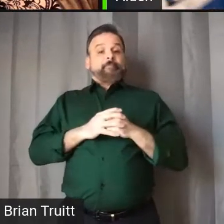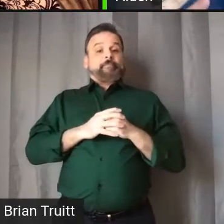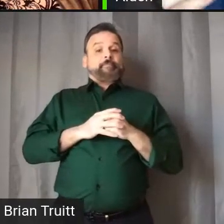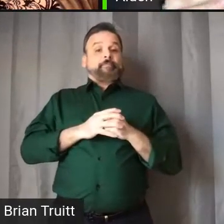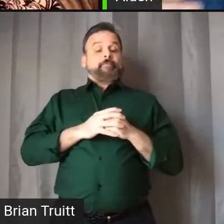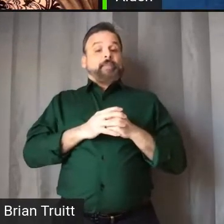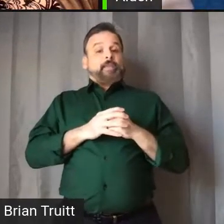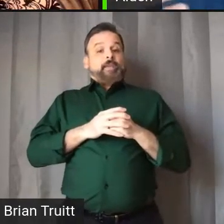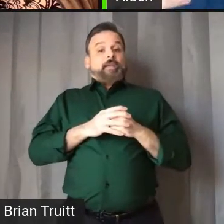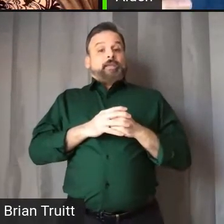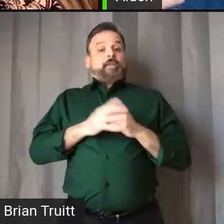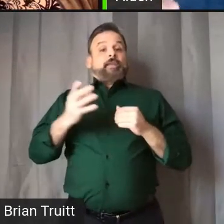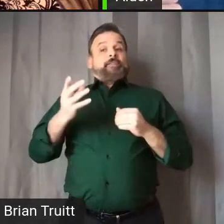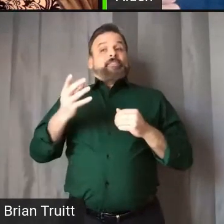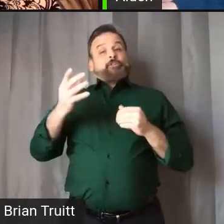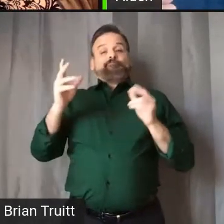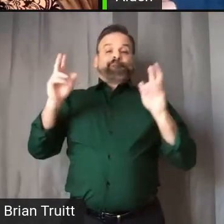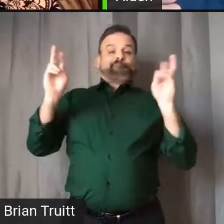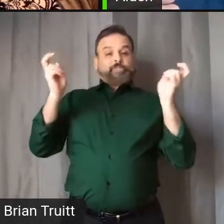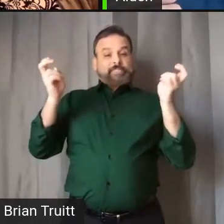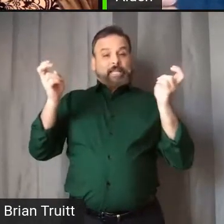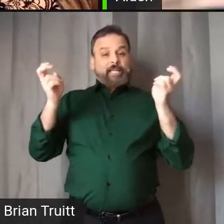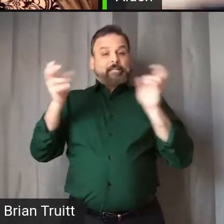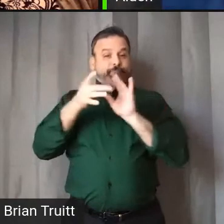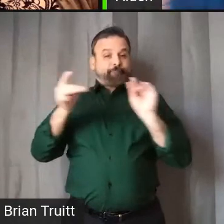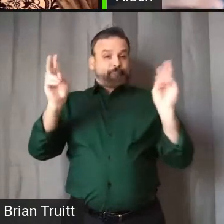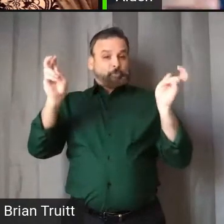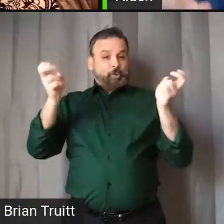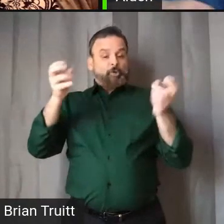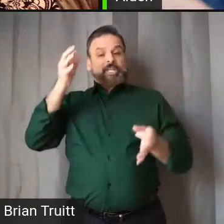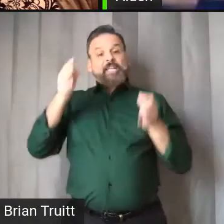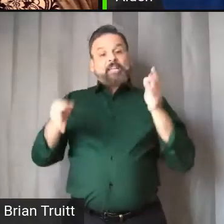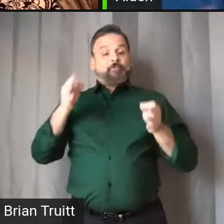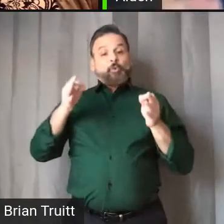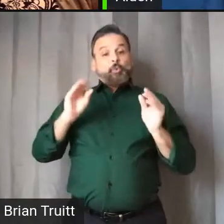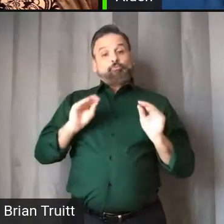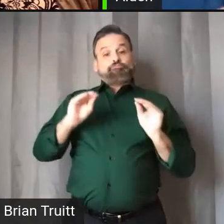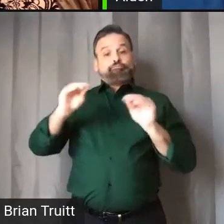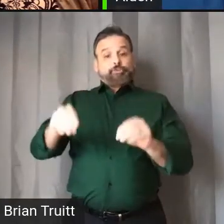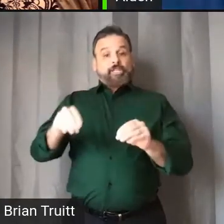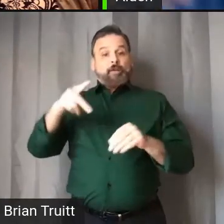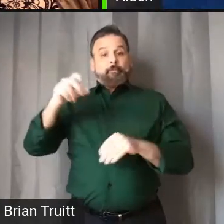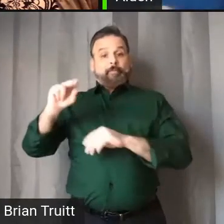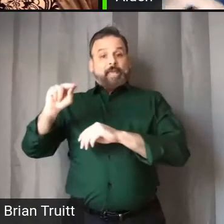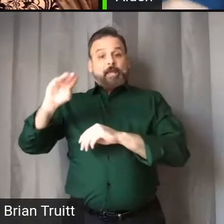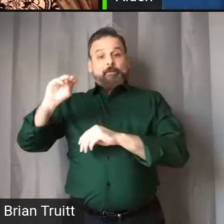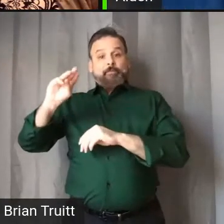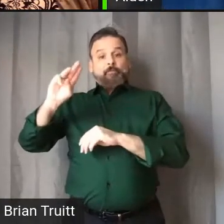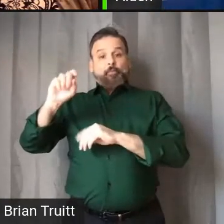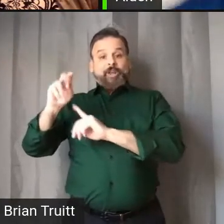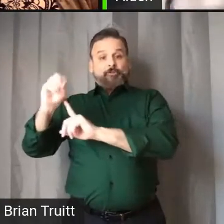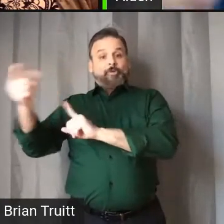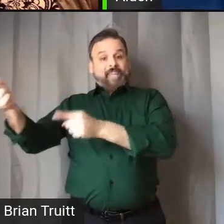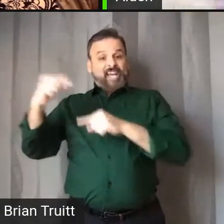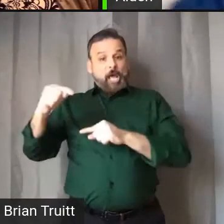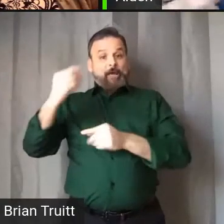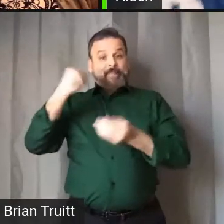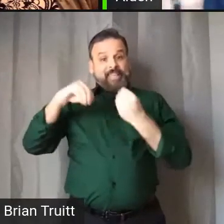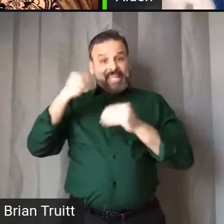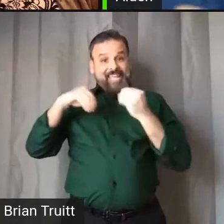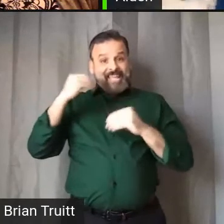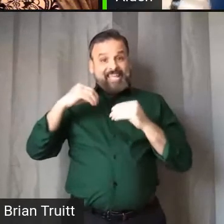there's this saying where if you put out pan muerto and the spirits come and then they eat like